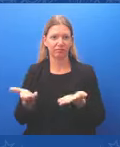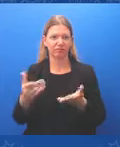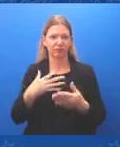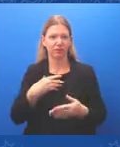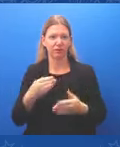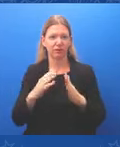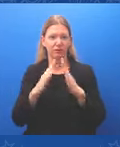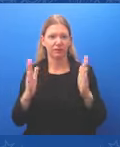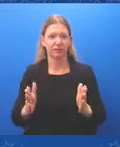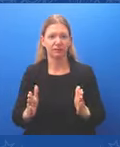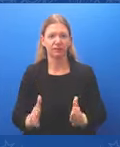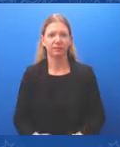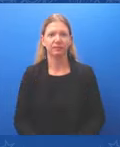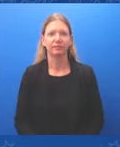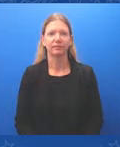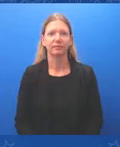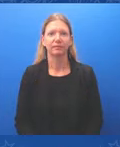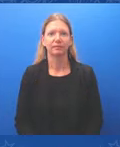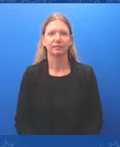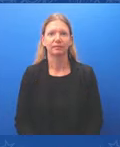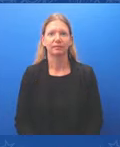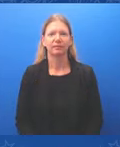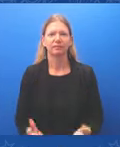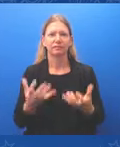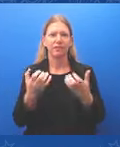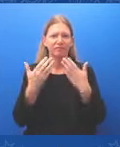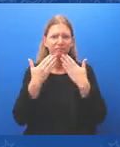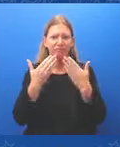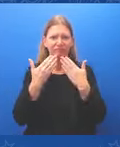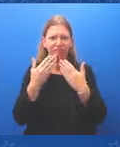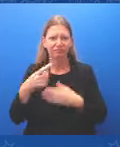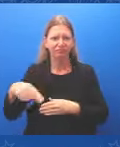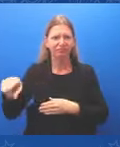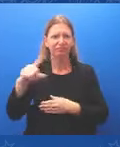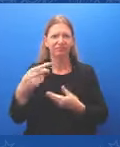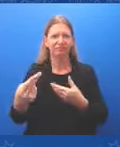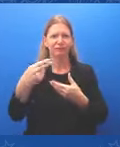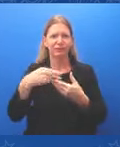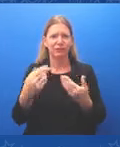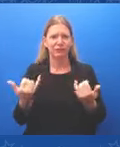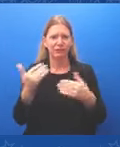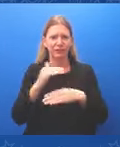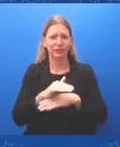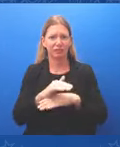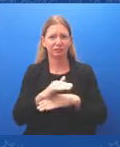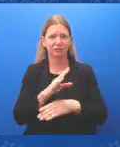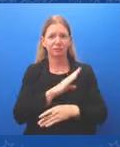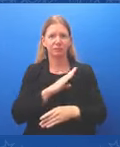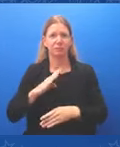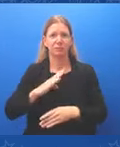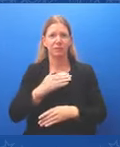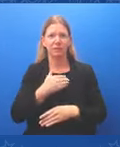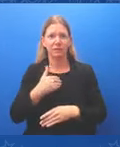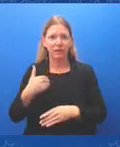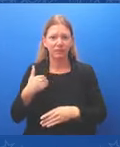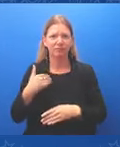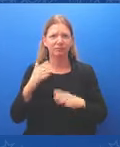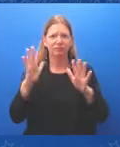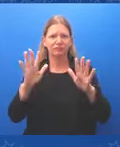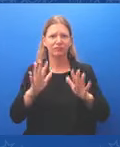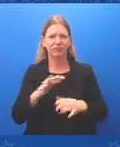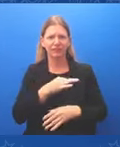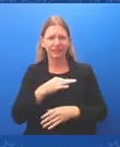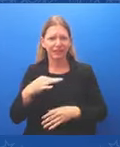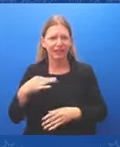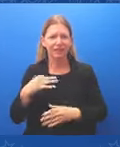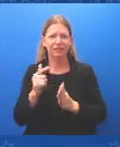I also want to thank all of you for joining us here tonight, our board members, our incredible staff members, lawyers, advocates,